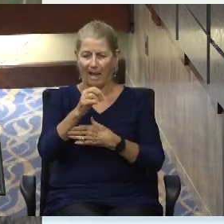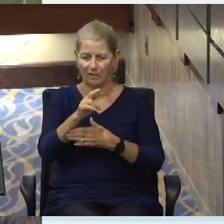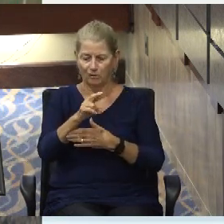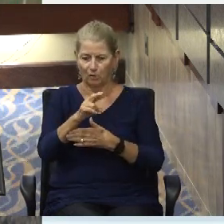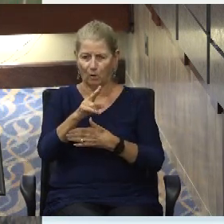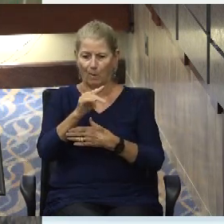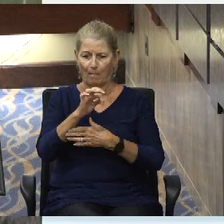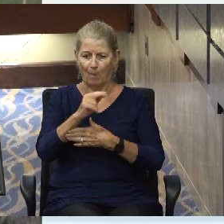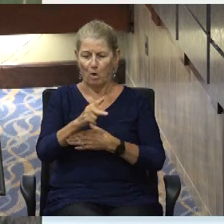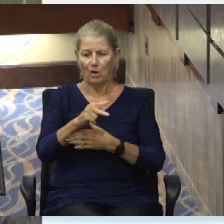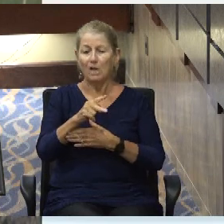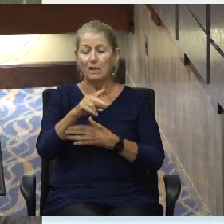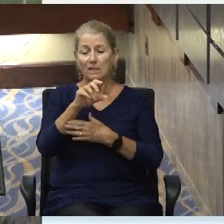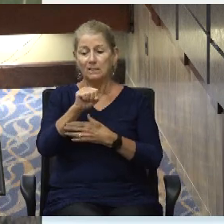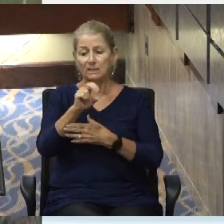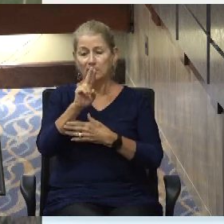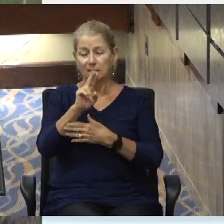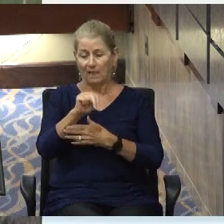just to the north.